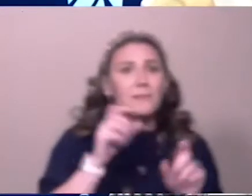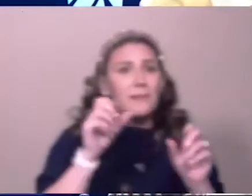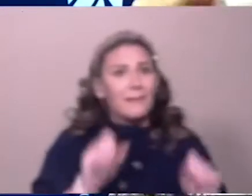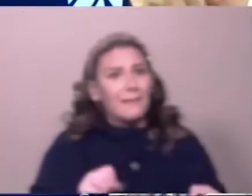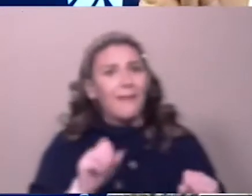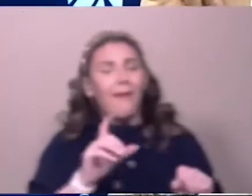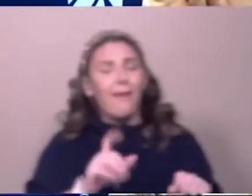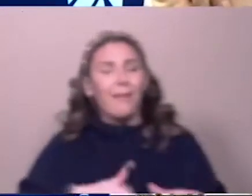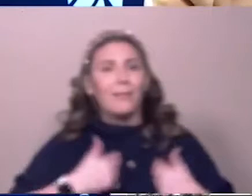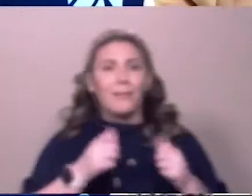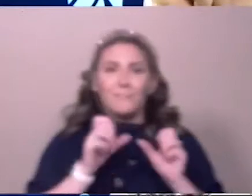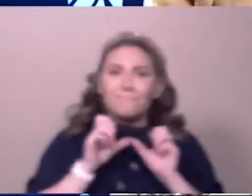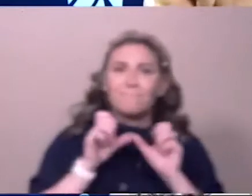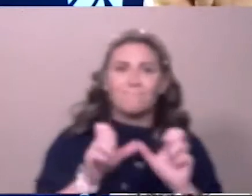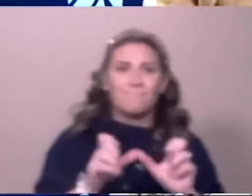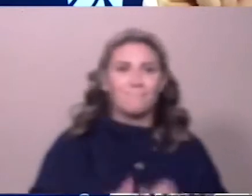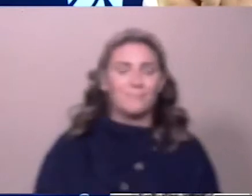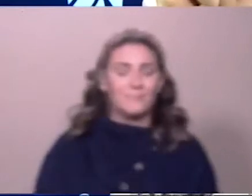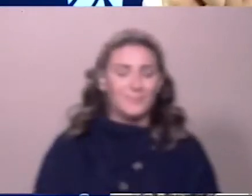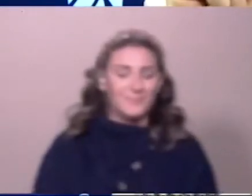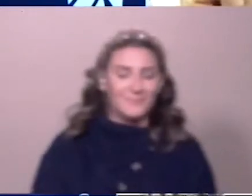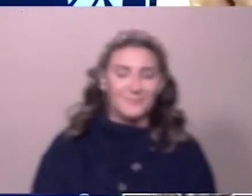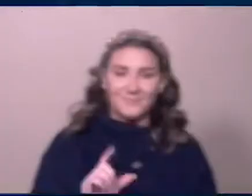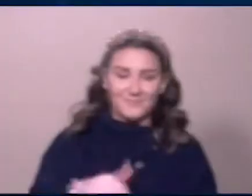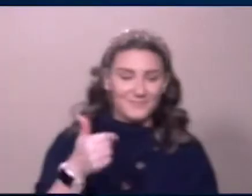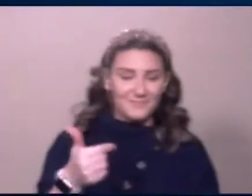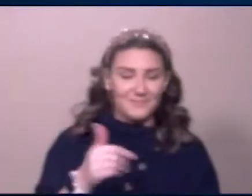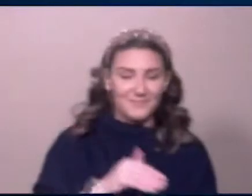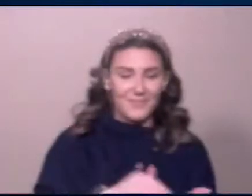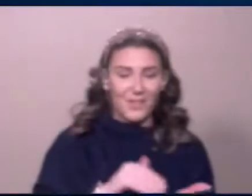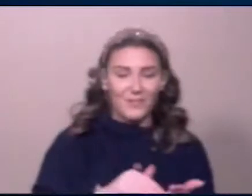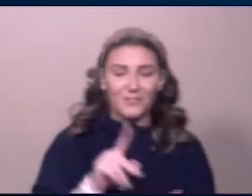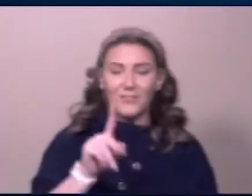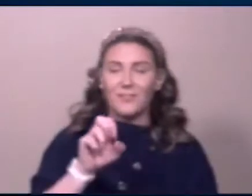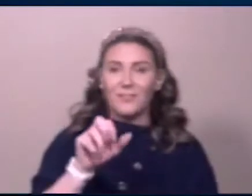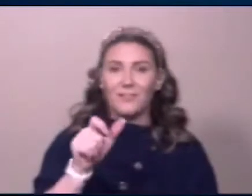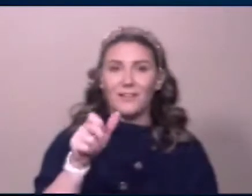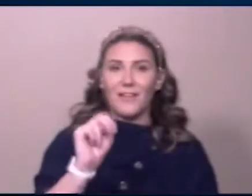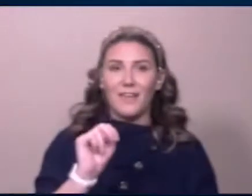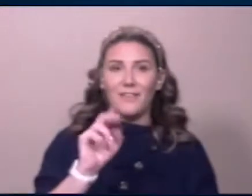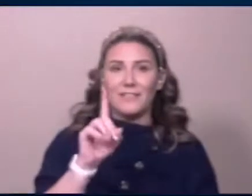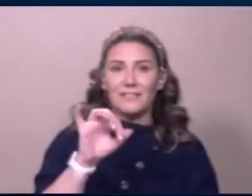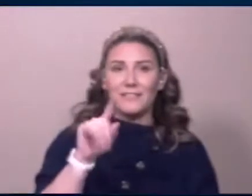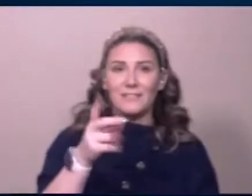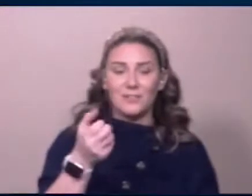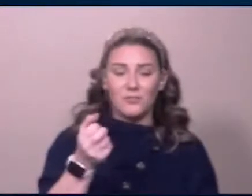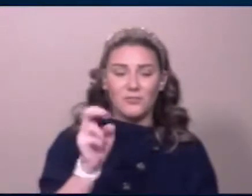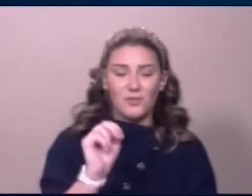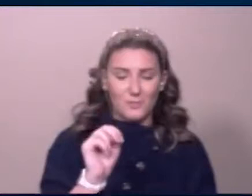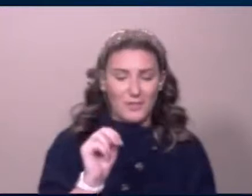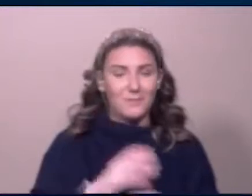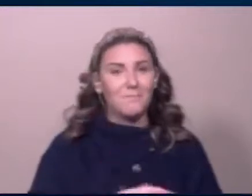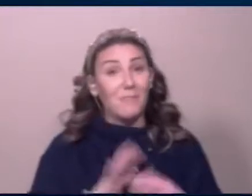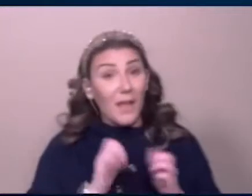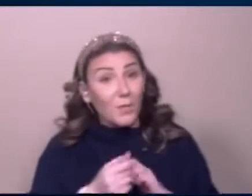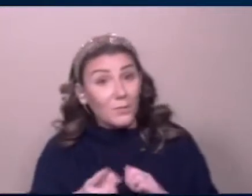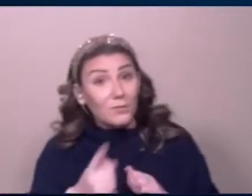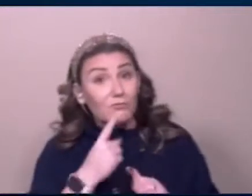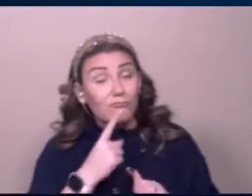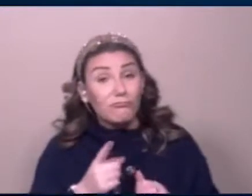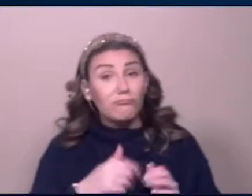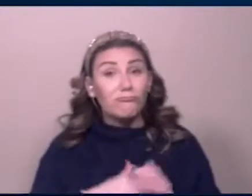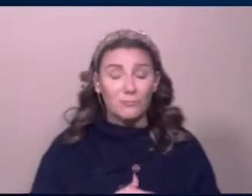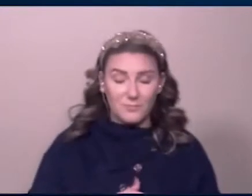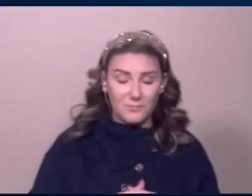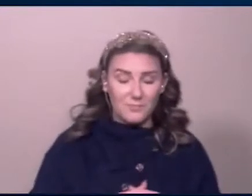prosper. All right, Dr. Kevin Dishman, Chief Medical Officer at Stormont Vail. How are you? Morning, Steve.